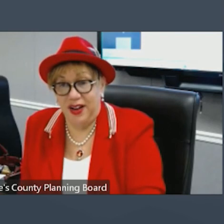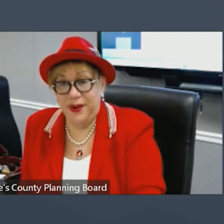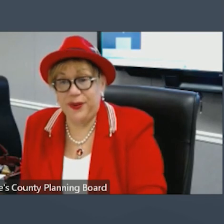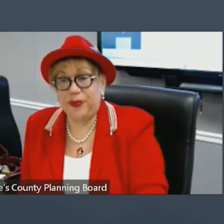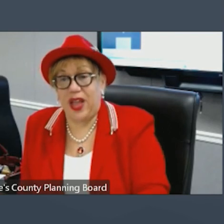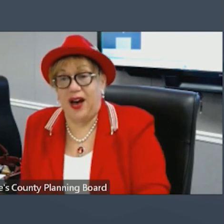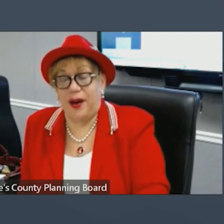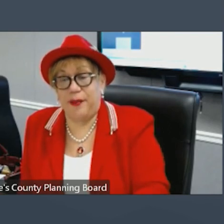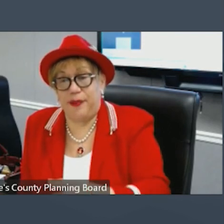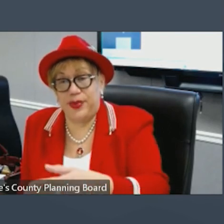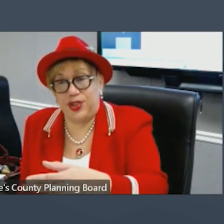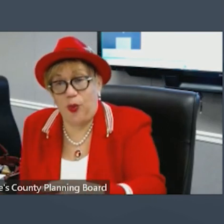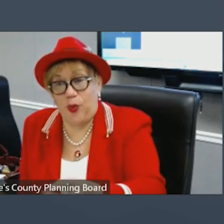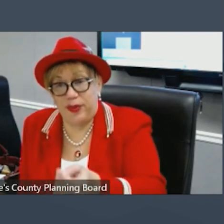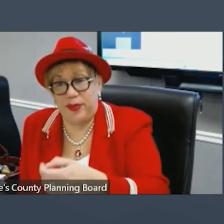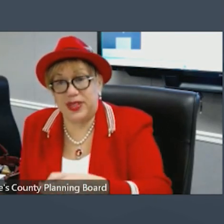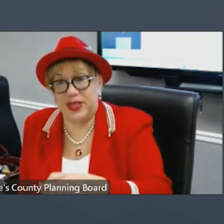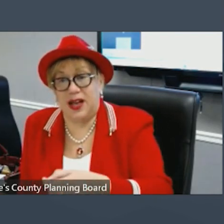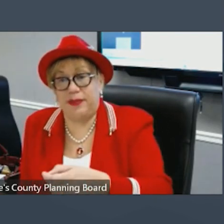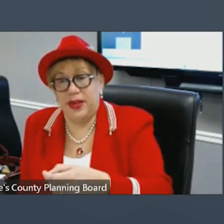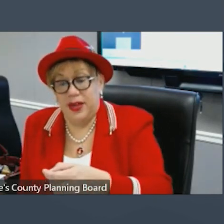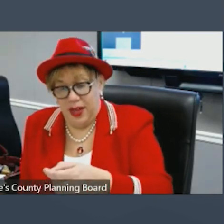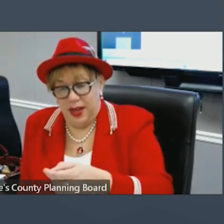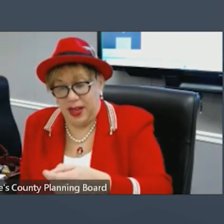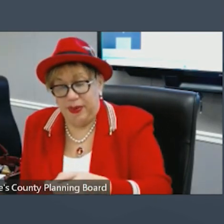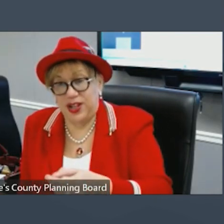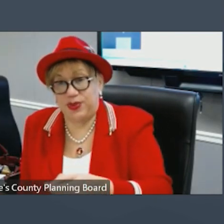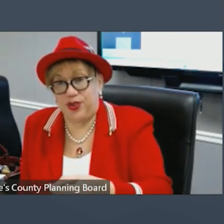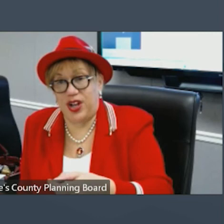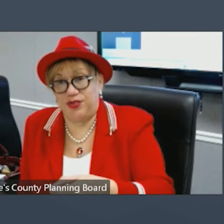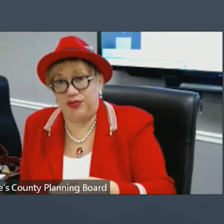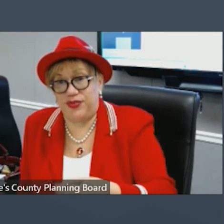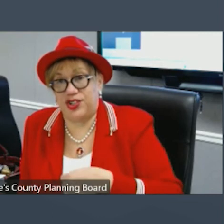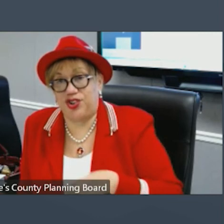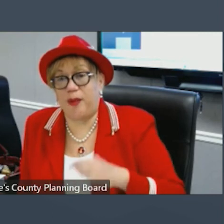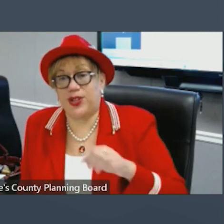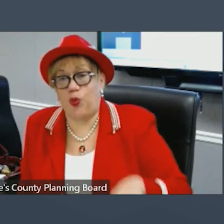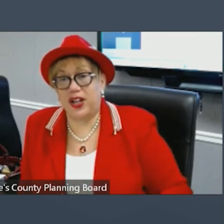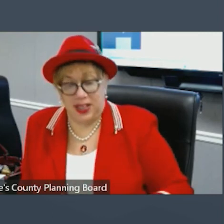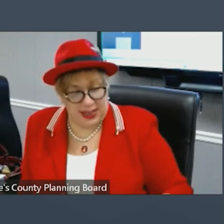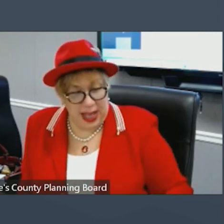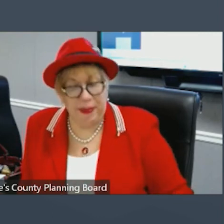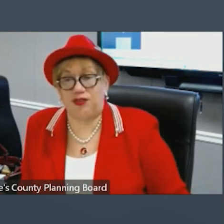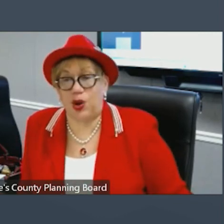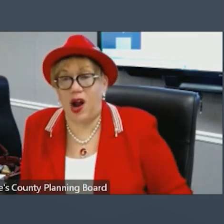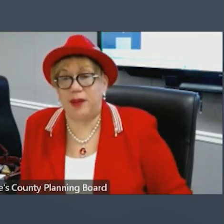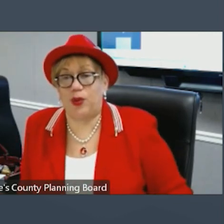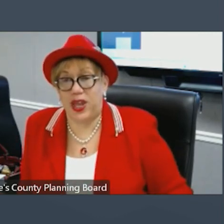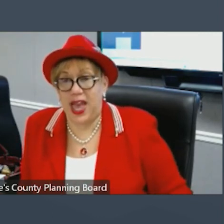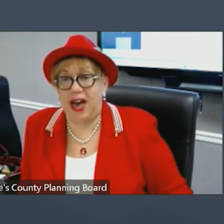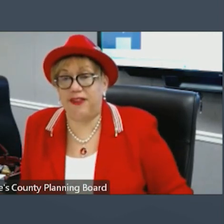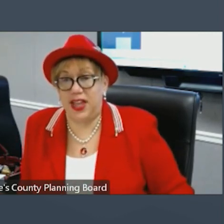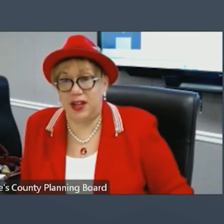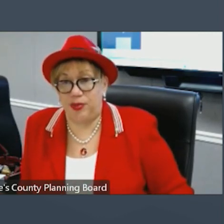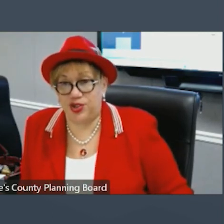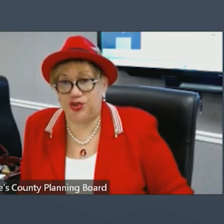all. So what Ms. Capinas was going to determine is what setback requirement we